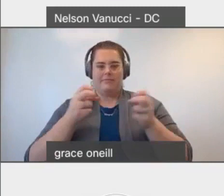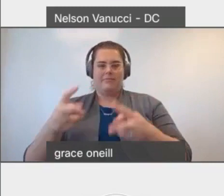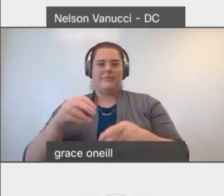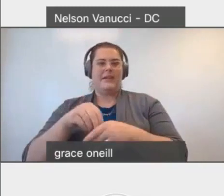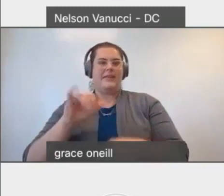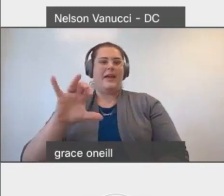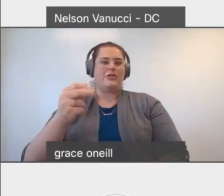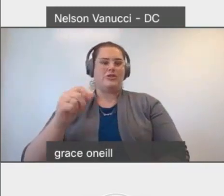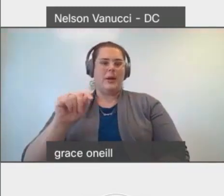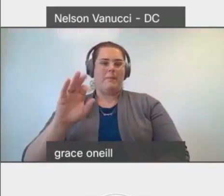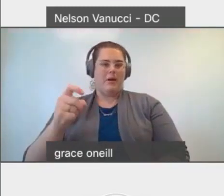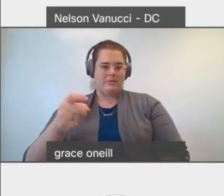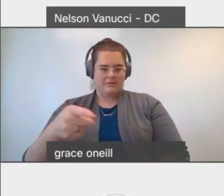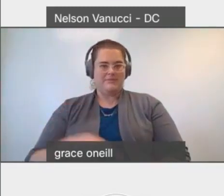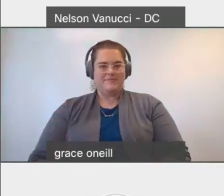want to review it.